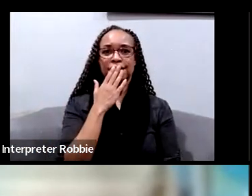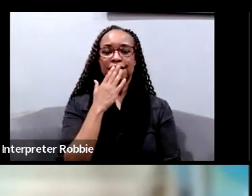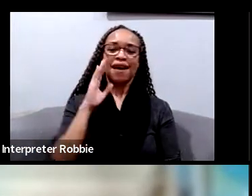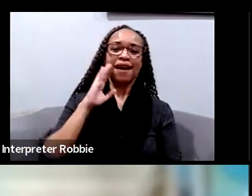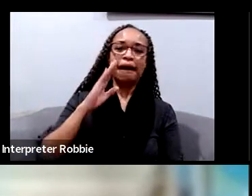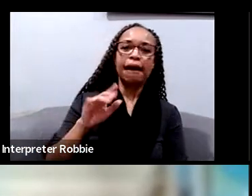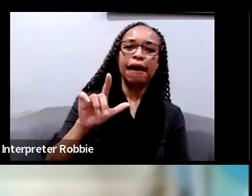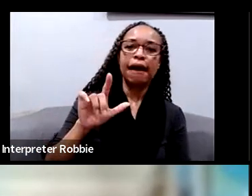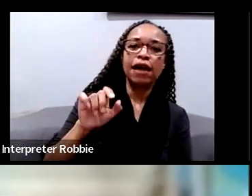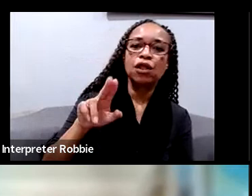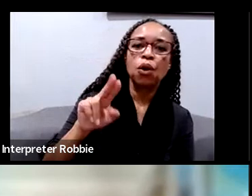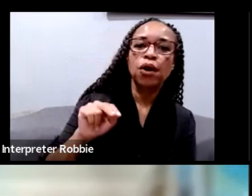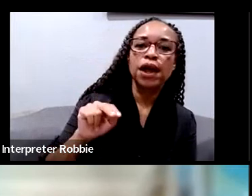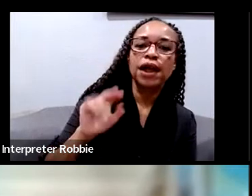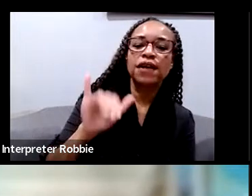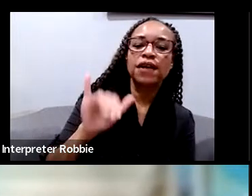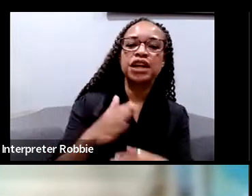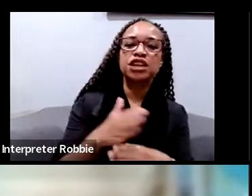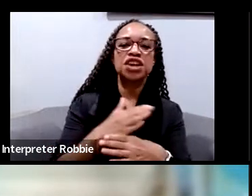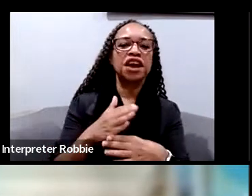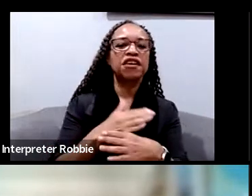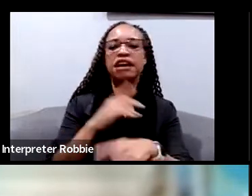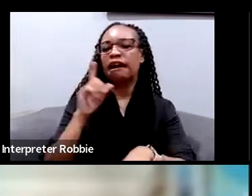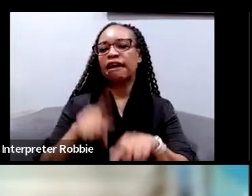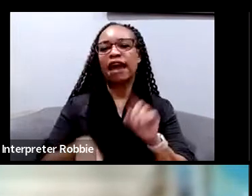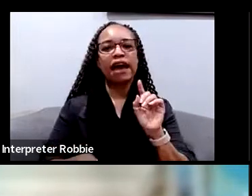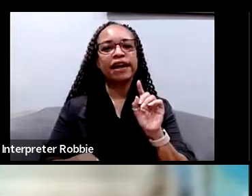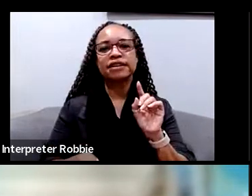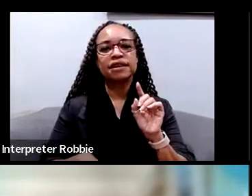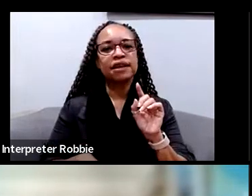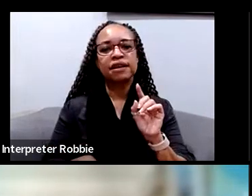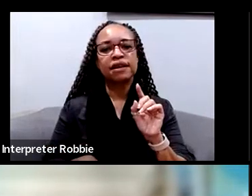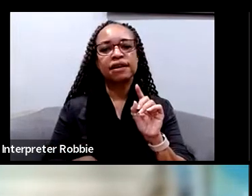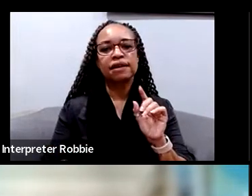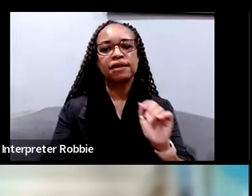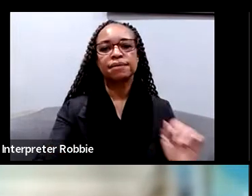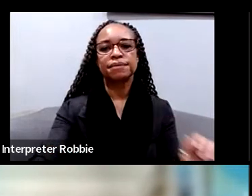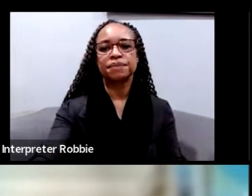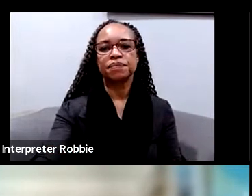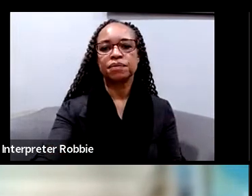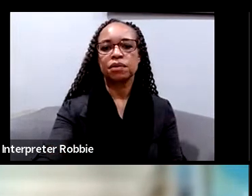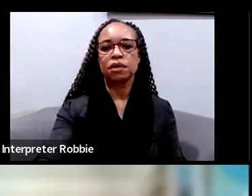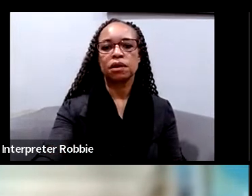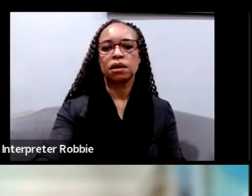the participant screen sharing is disabled. Is there any way I can